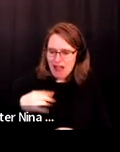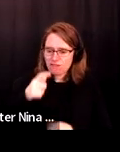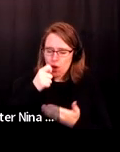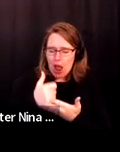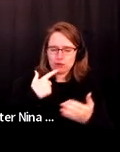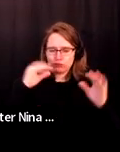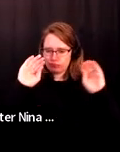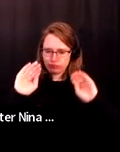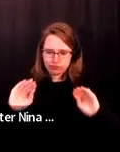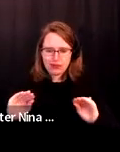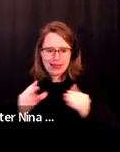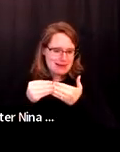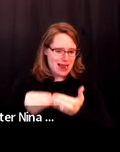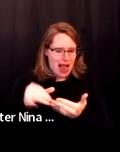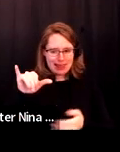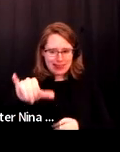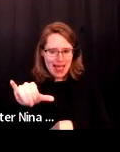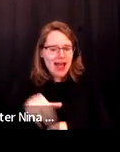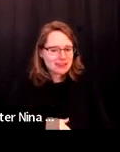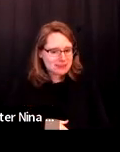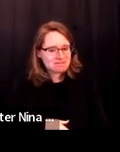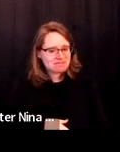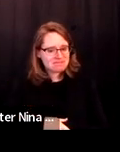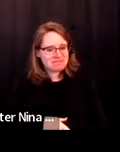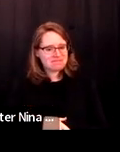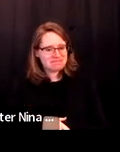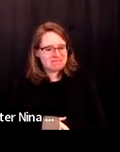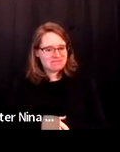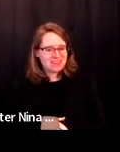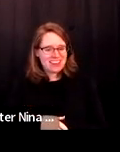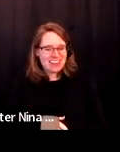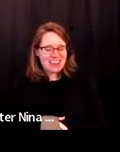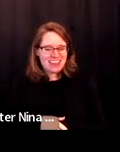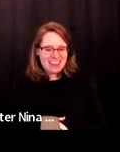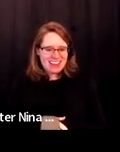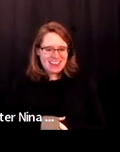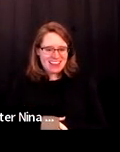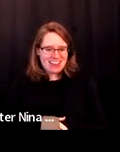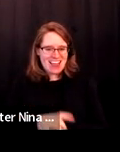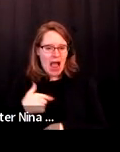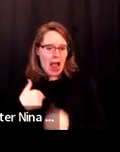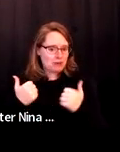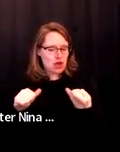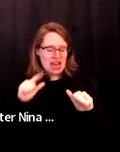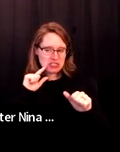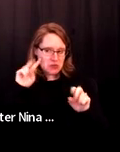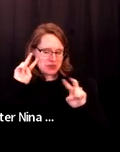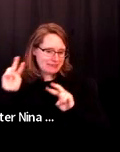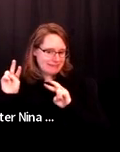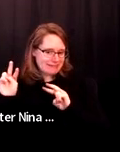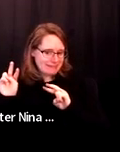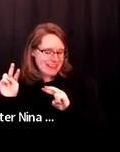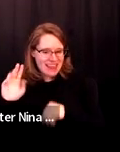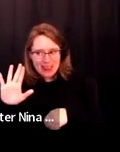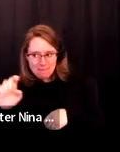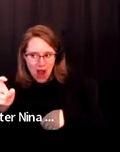of guiding us through this. It feels a little bit. I'm trying to keep my eye on the boxes and the